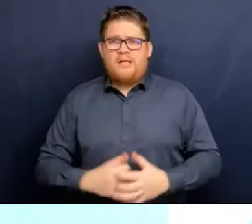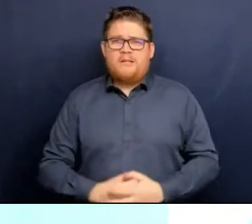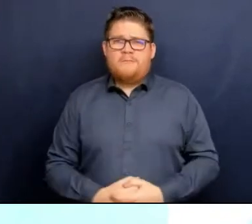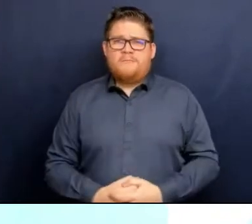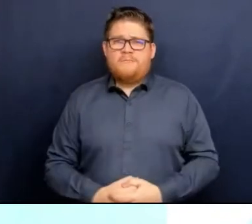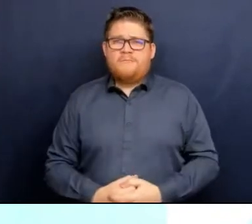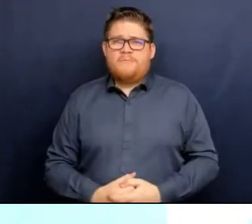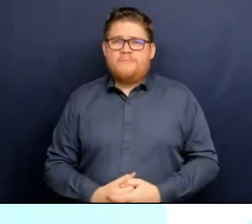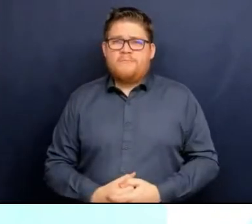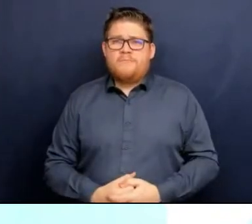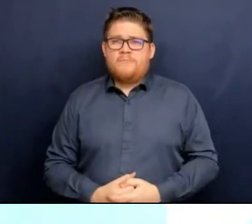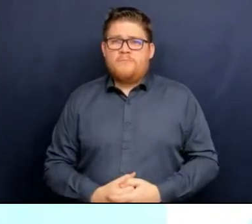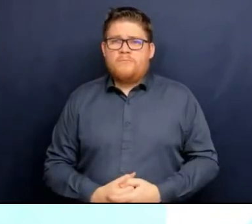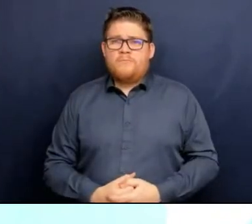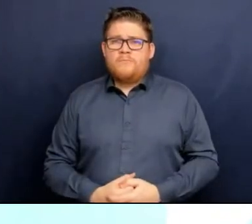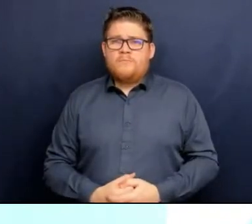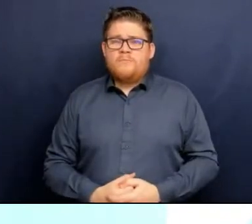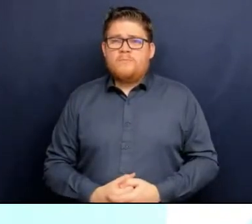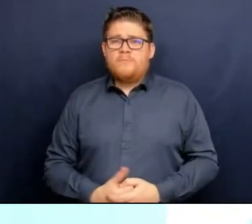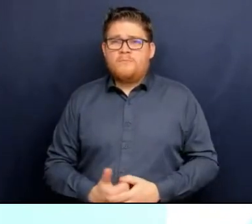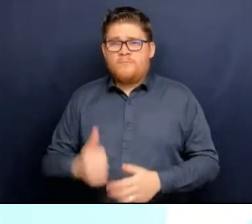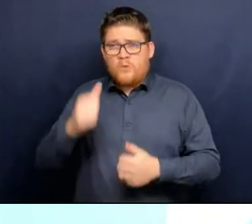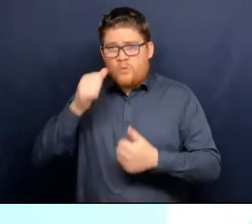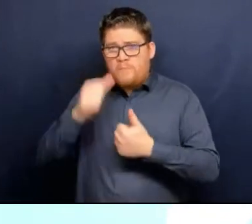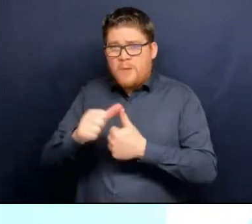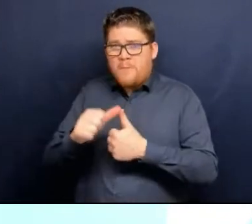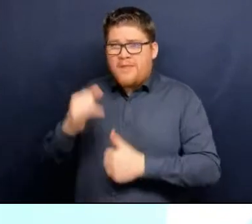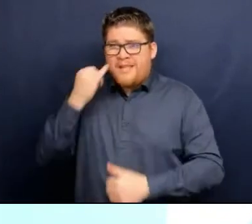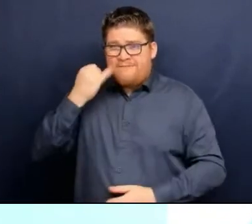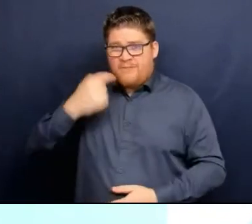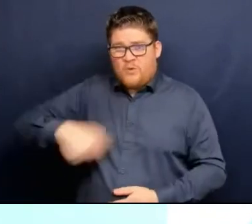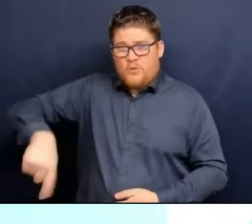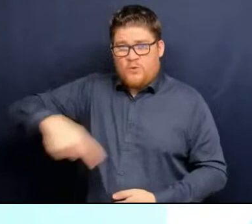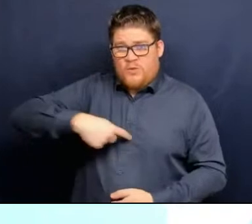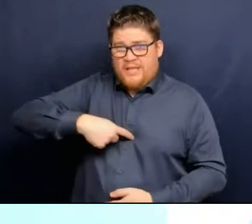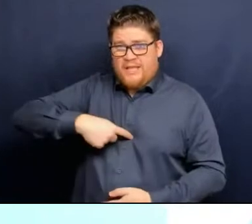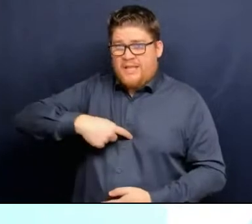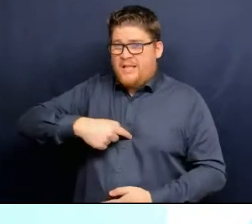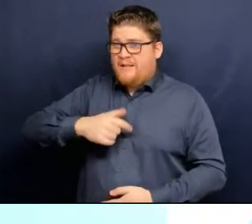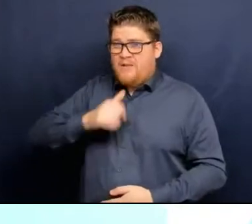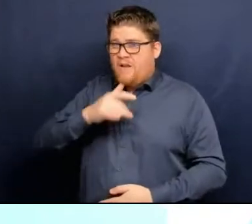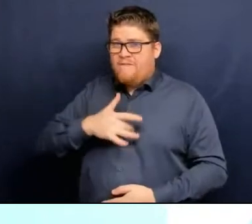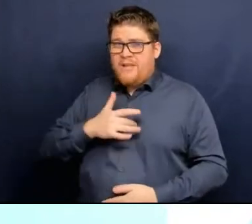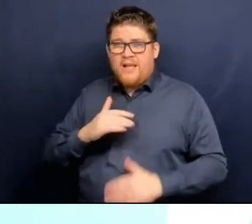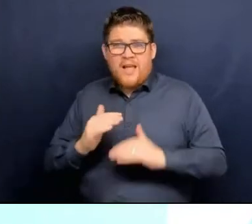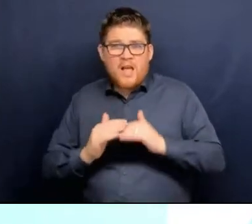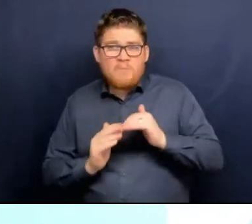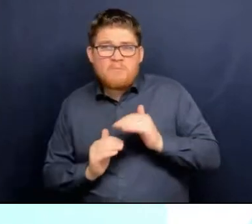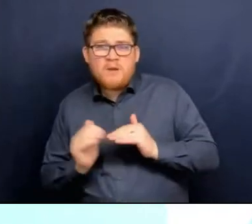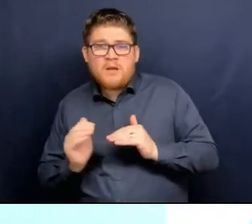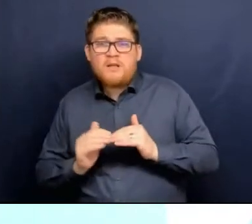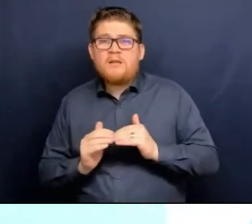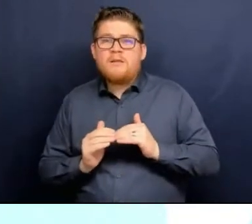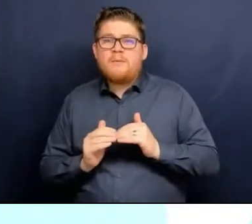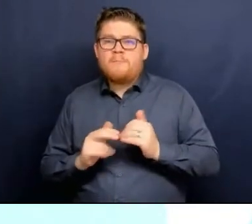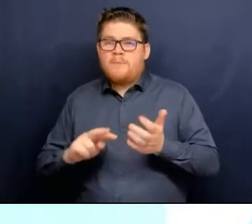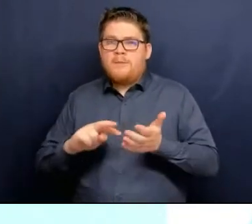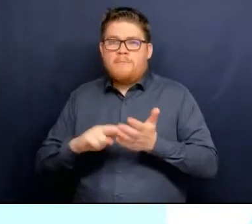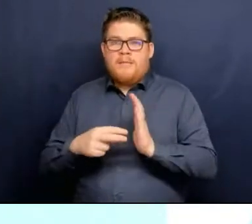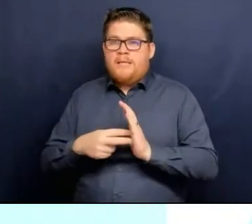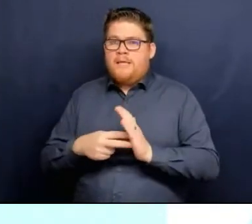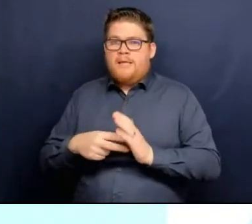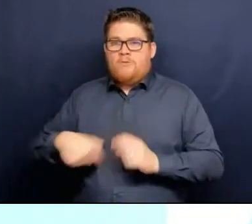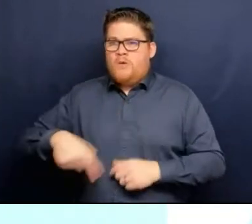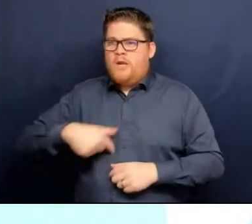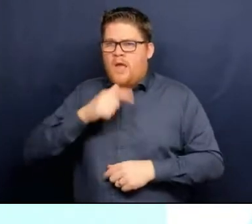if this isn't making you uncomfortable, you're not doing it right. That sounds like something that Grand Chief would have said without any